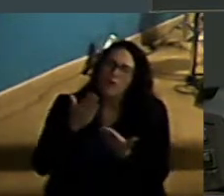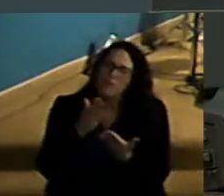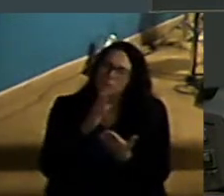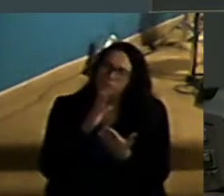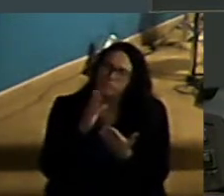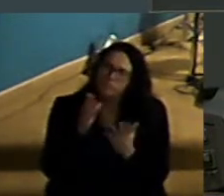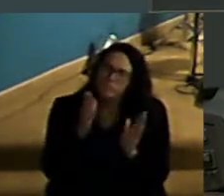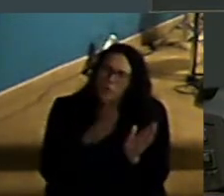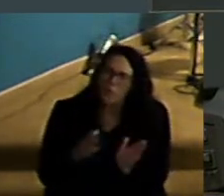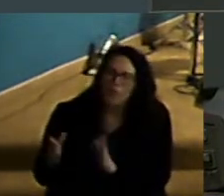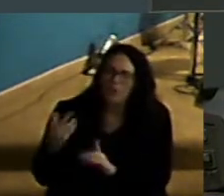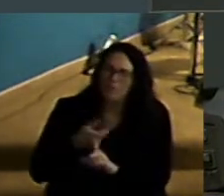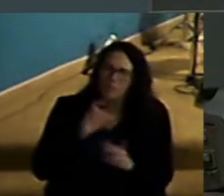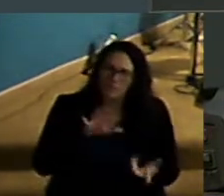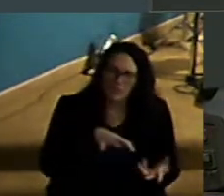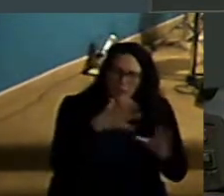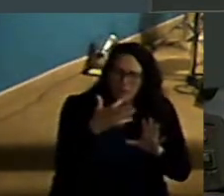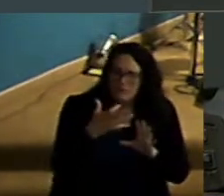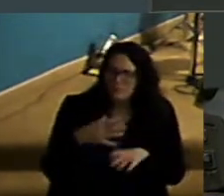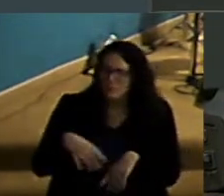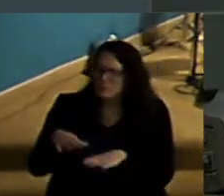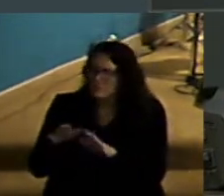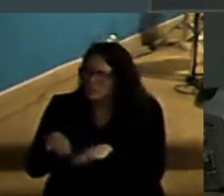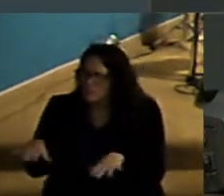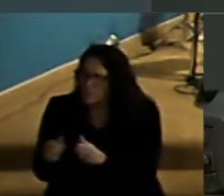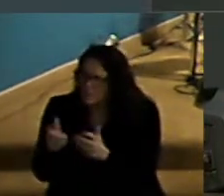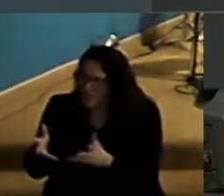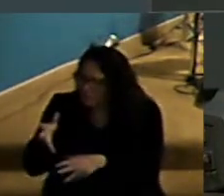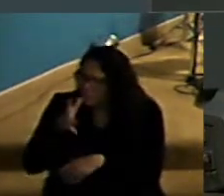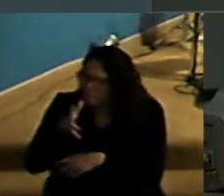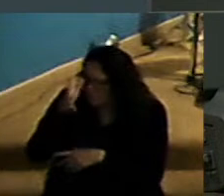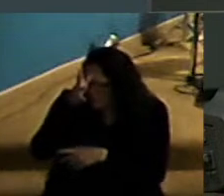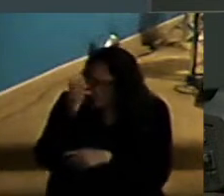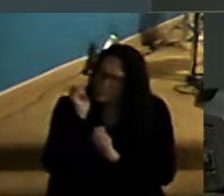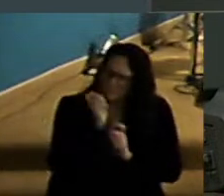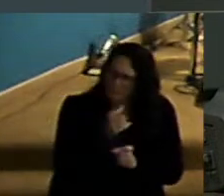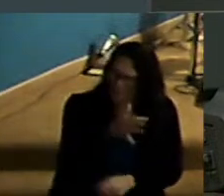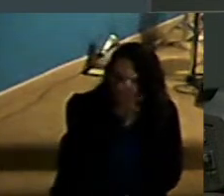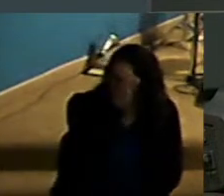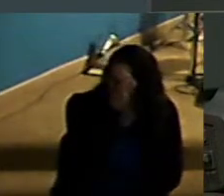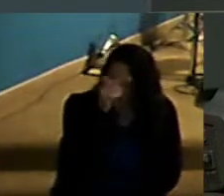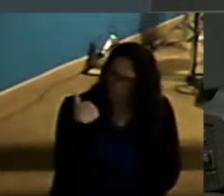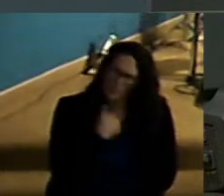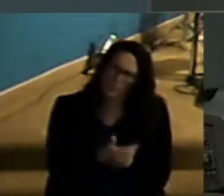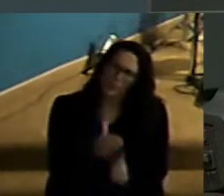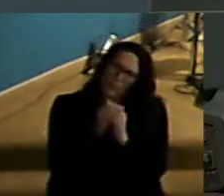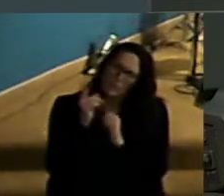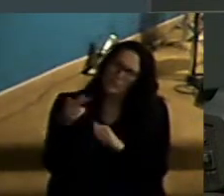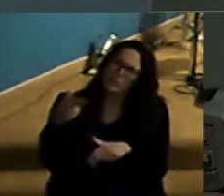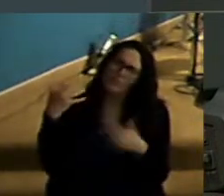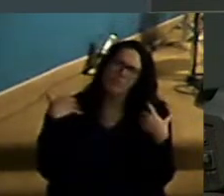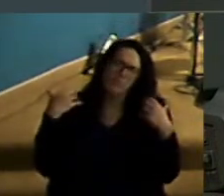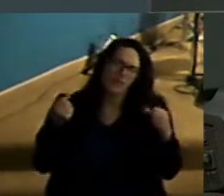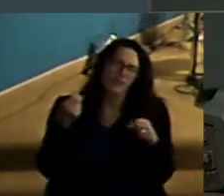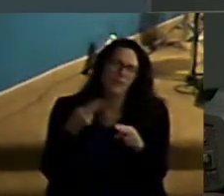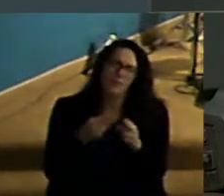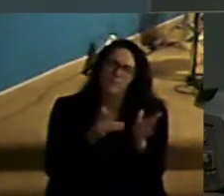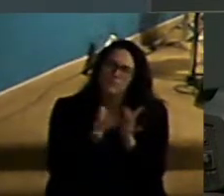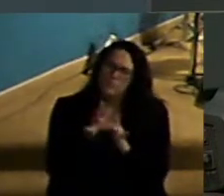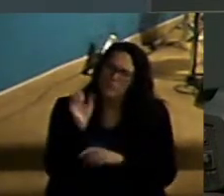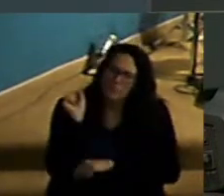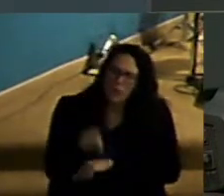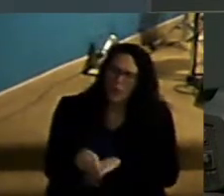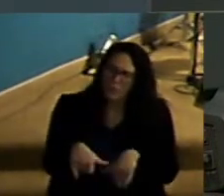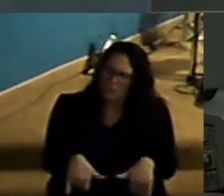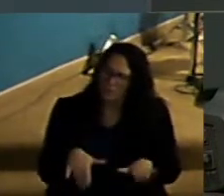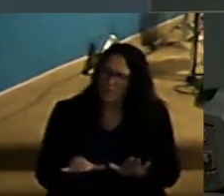make orphans sons and daughters. We praise you and worship you in the mighty name of Jesus, who conquered the grave, and in the power